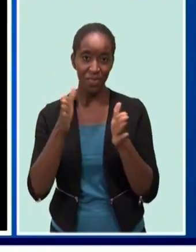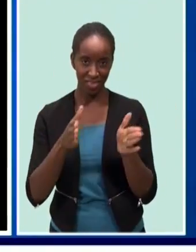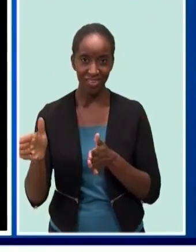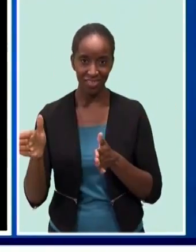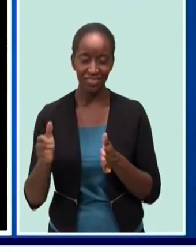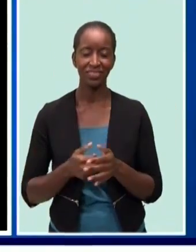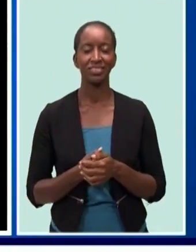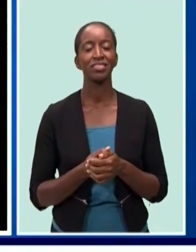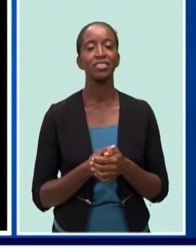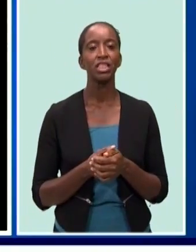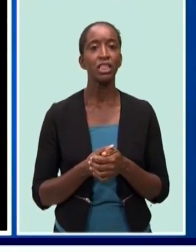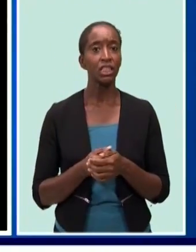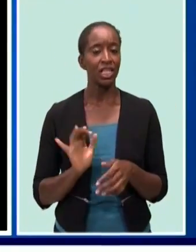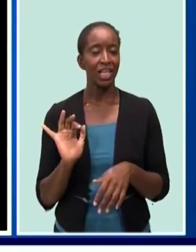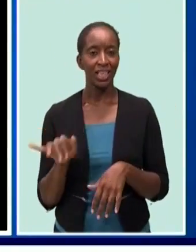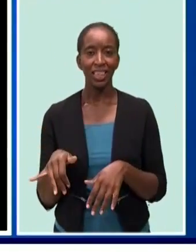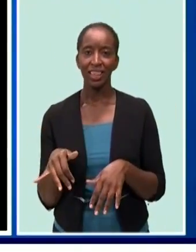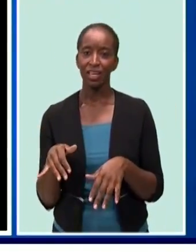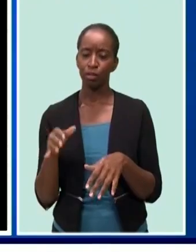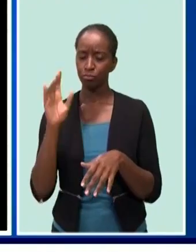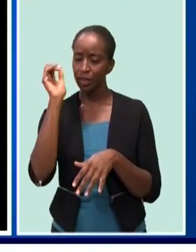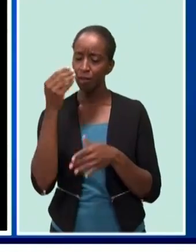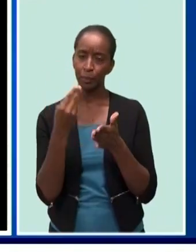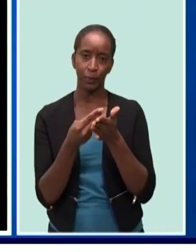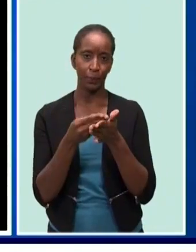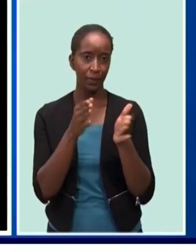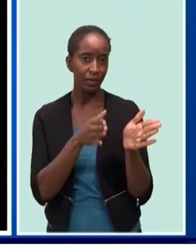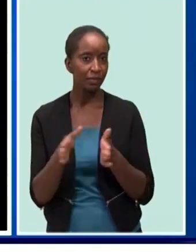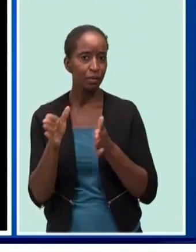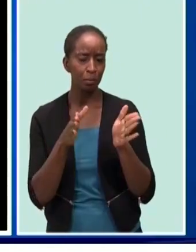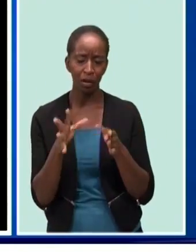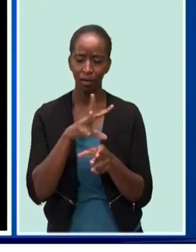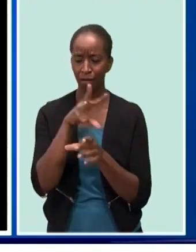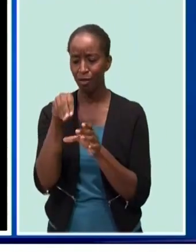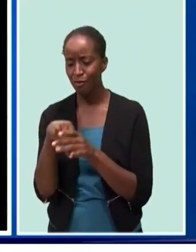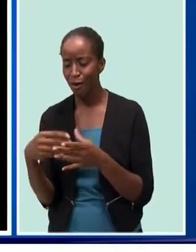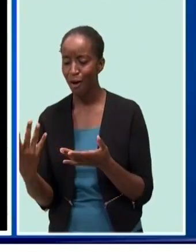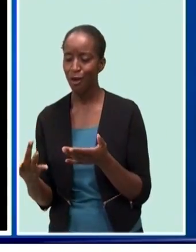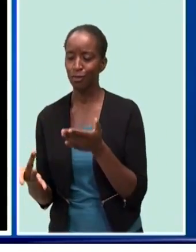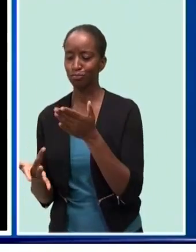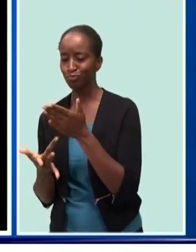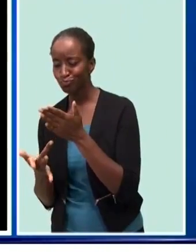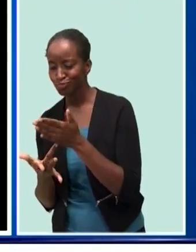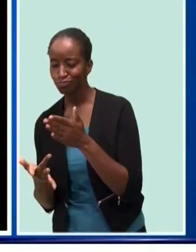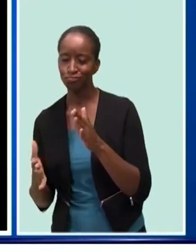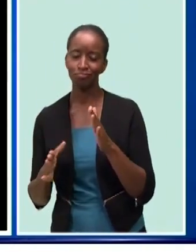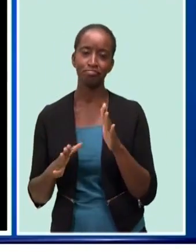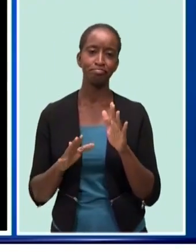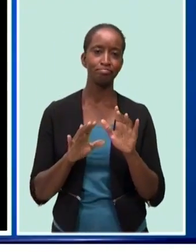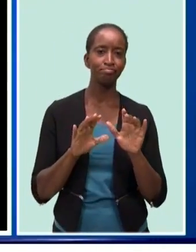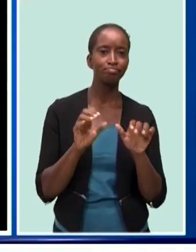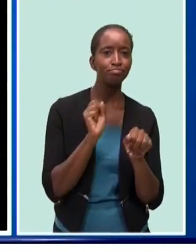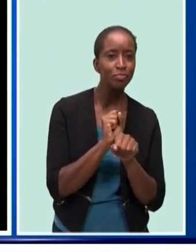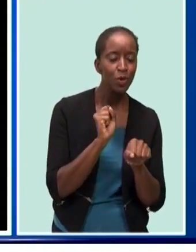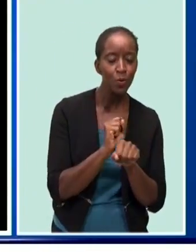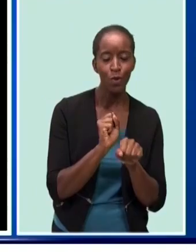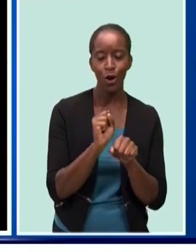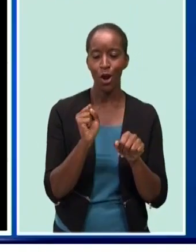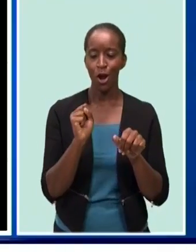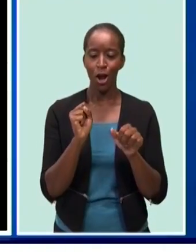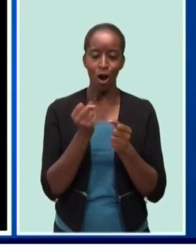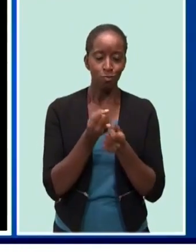time. President Simon Natram doesn't want Barbadians to solely focus on the taxes, but the medium and long-term strategies touted in that